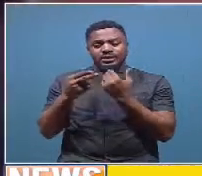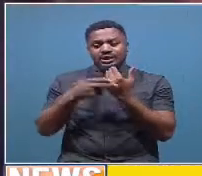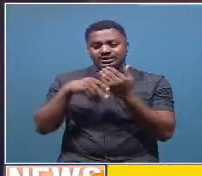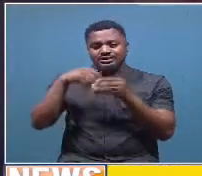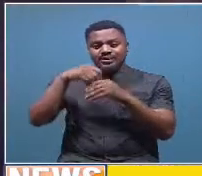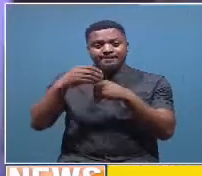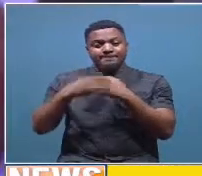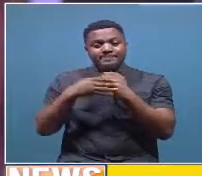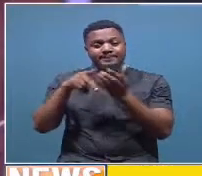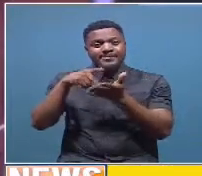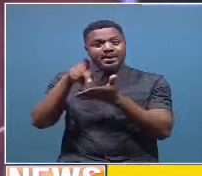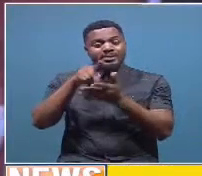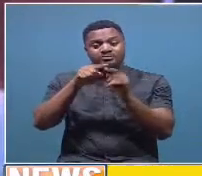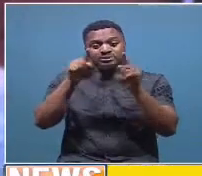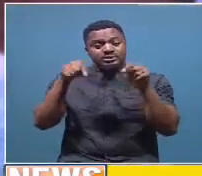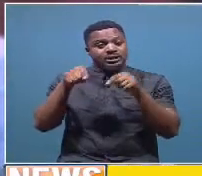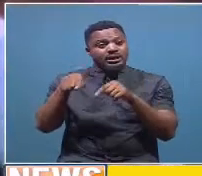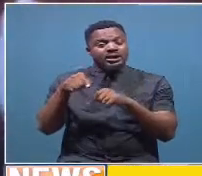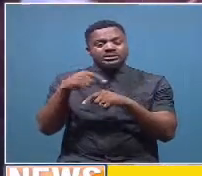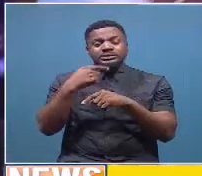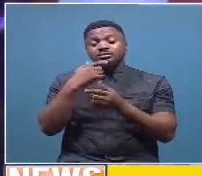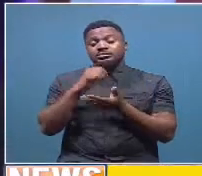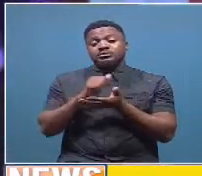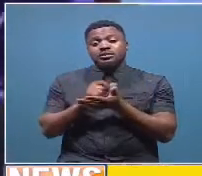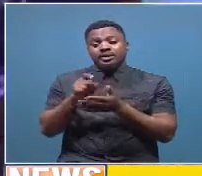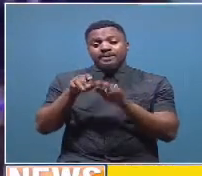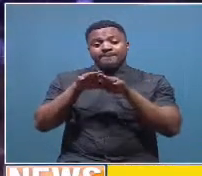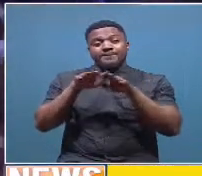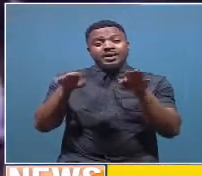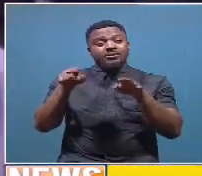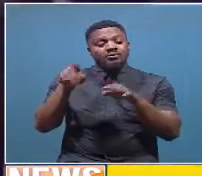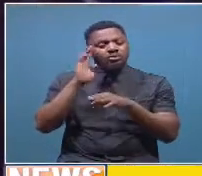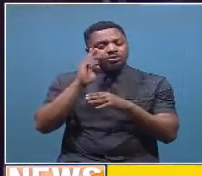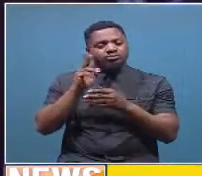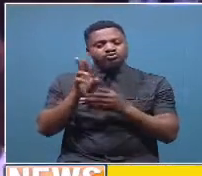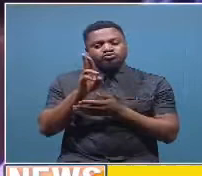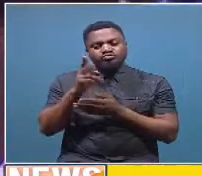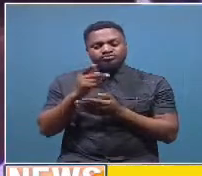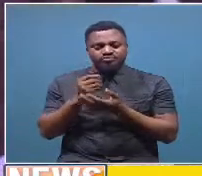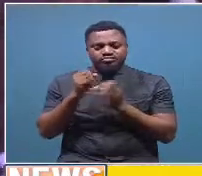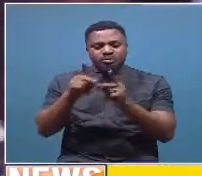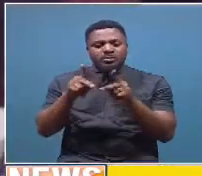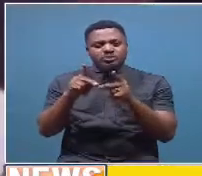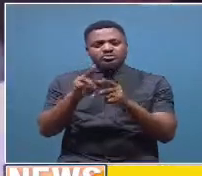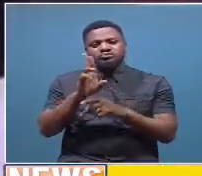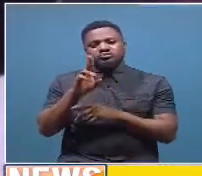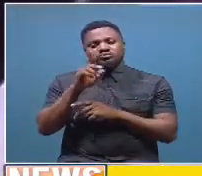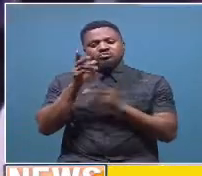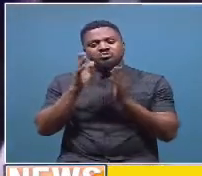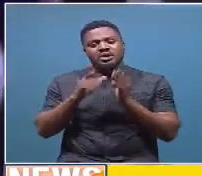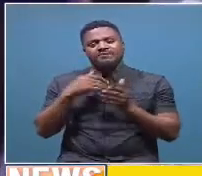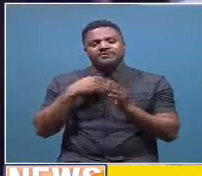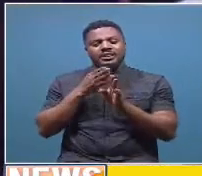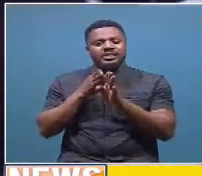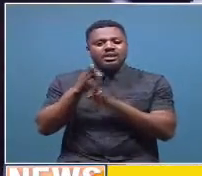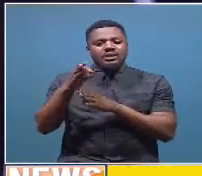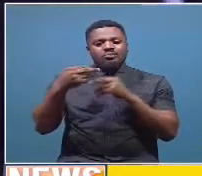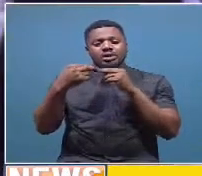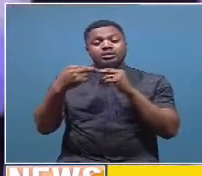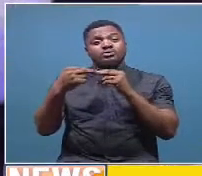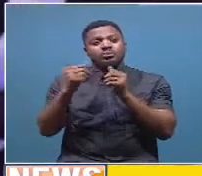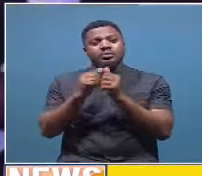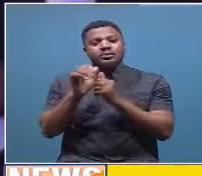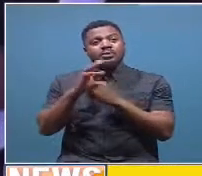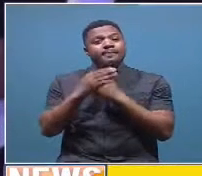Payment Settlement System, GIPS, says the platform presents an opportunity to users to have a direct relationship